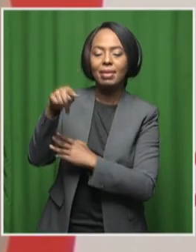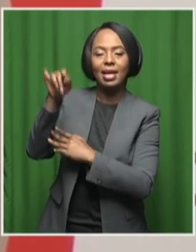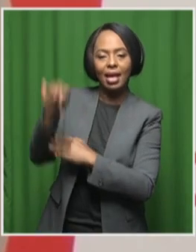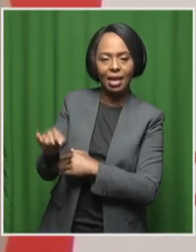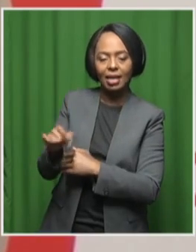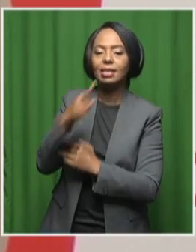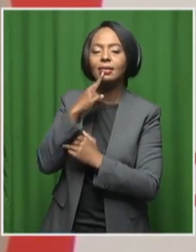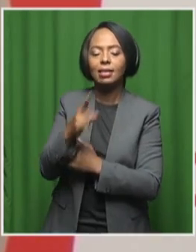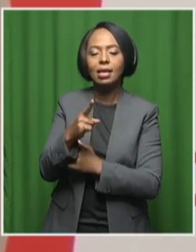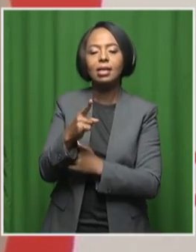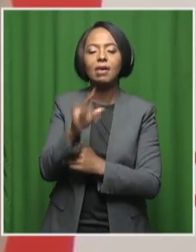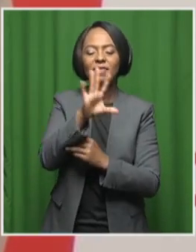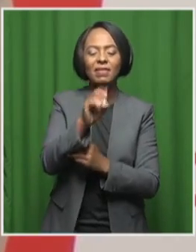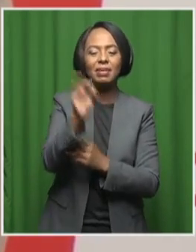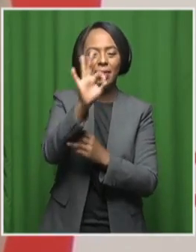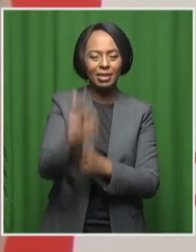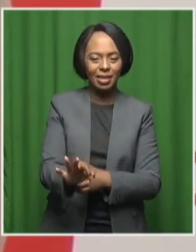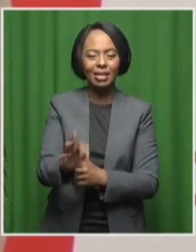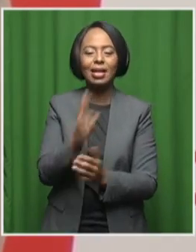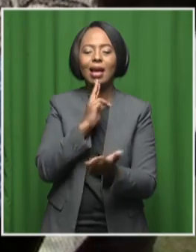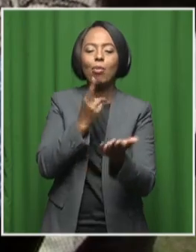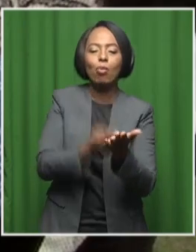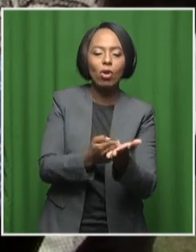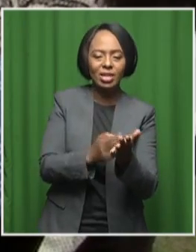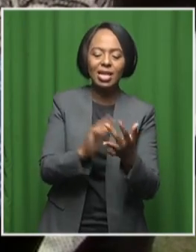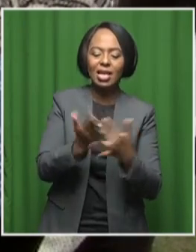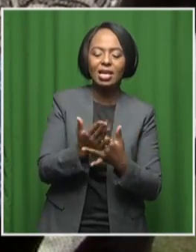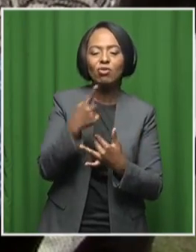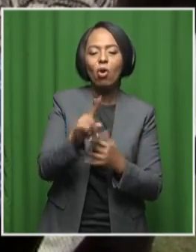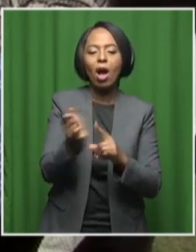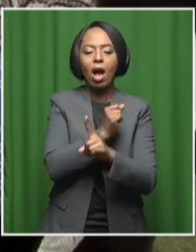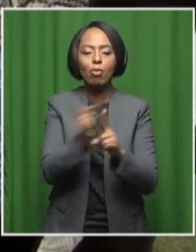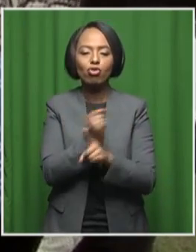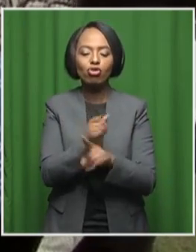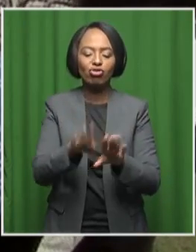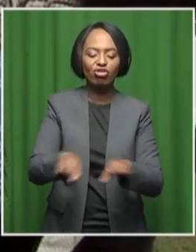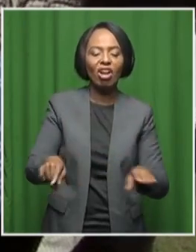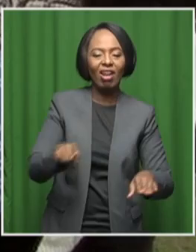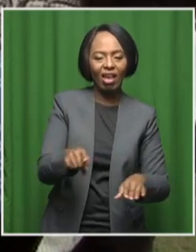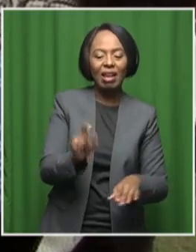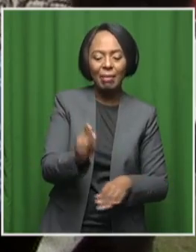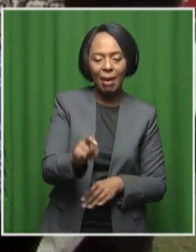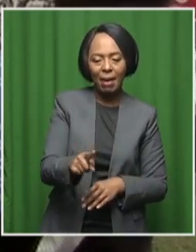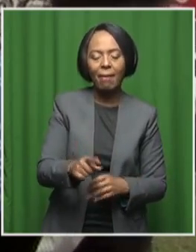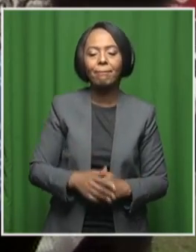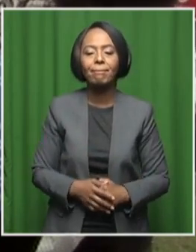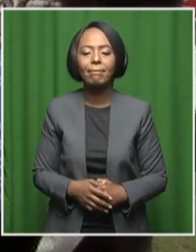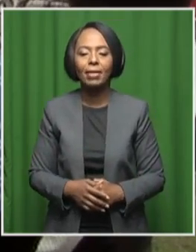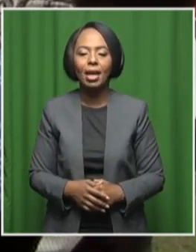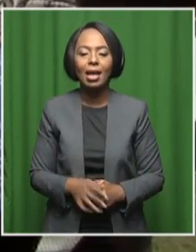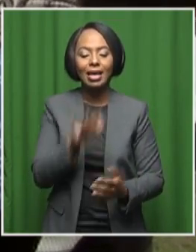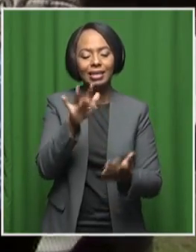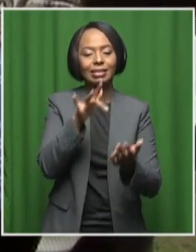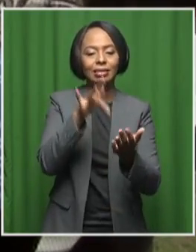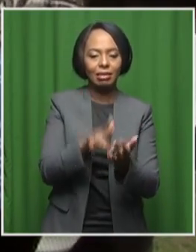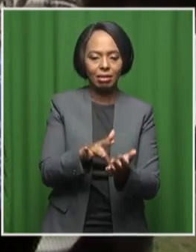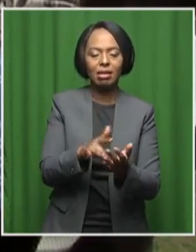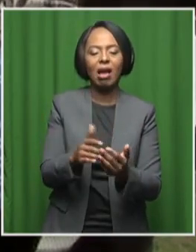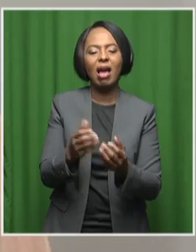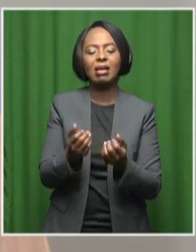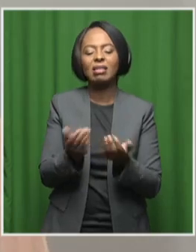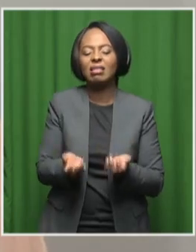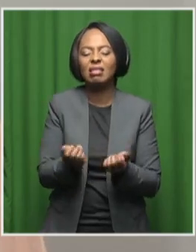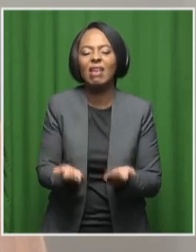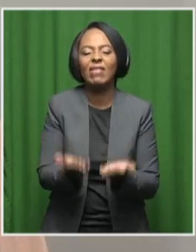to 50% of reported cases are of abuse against children. This particular centre provides a whole range of